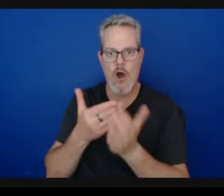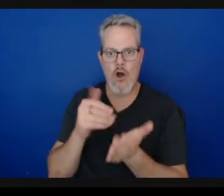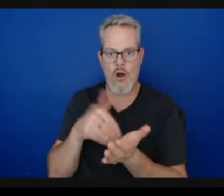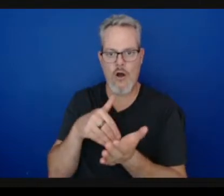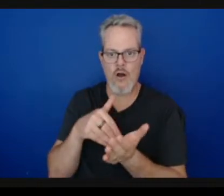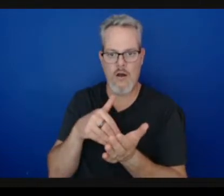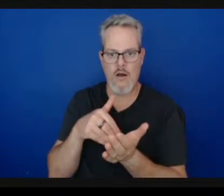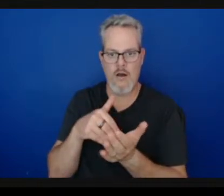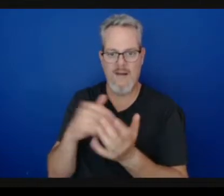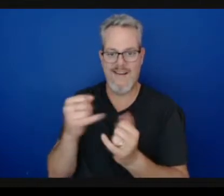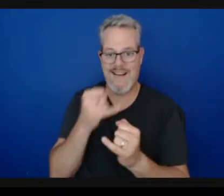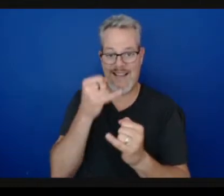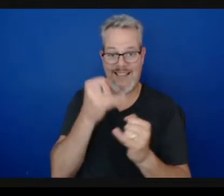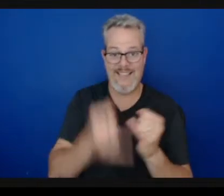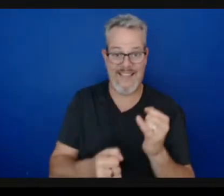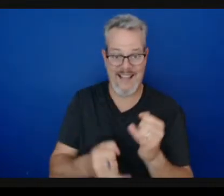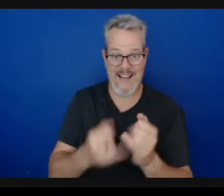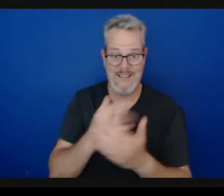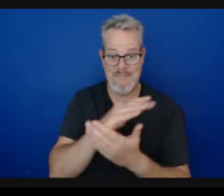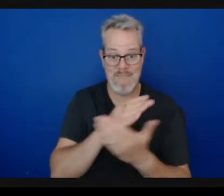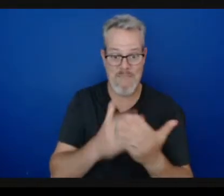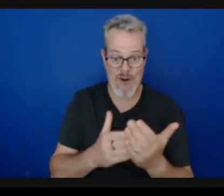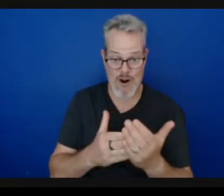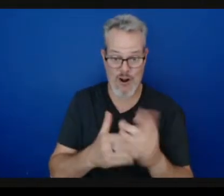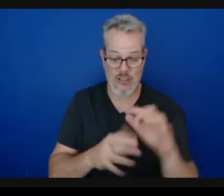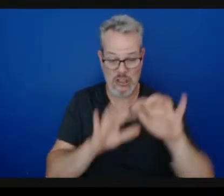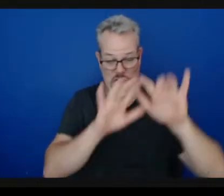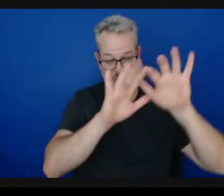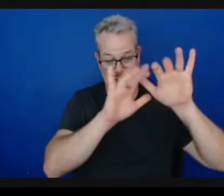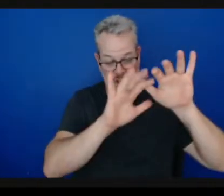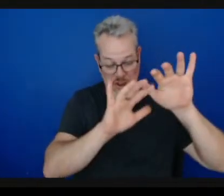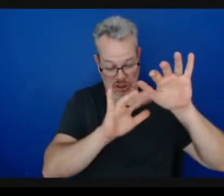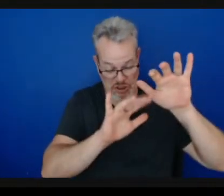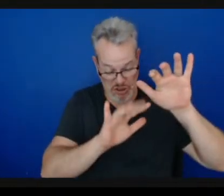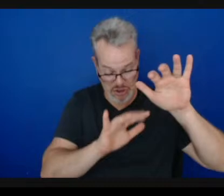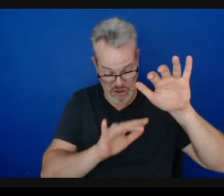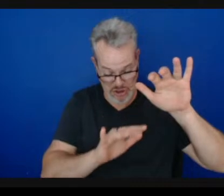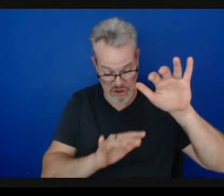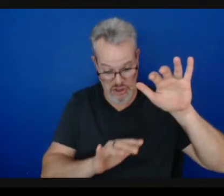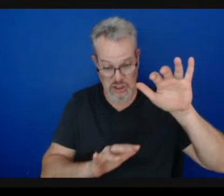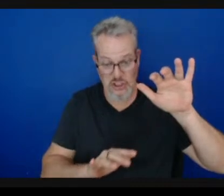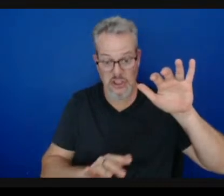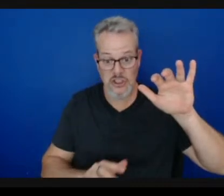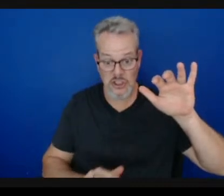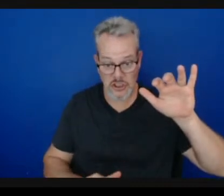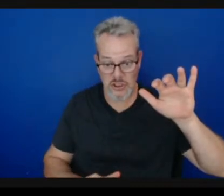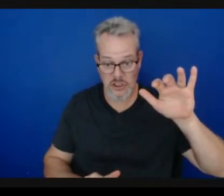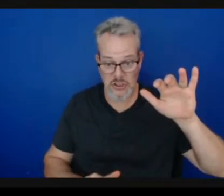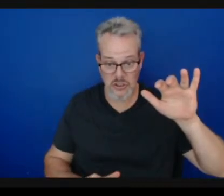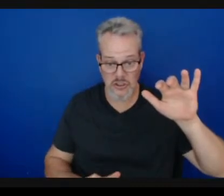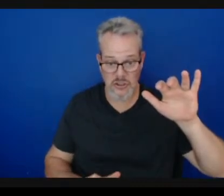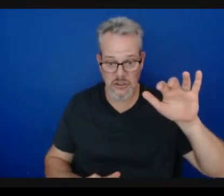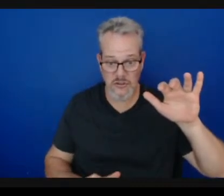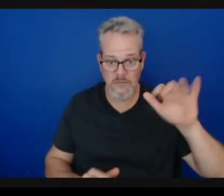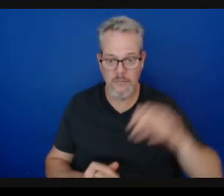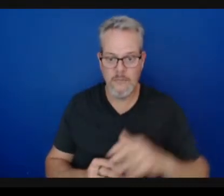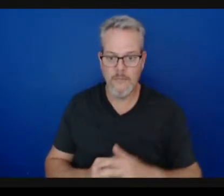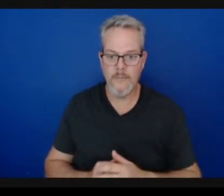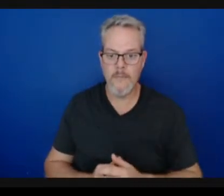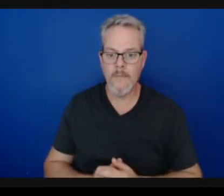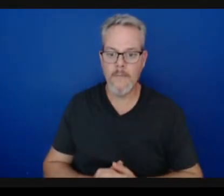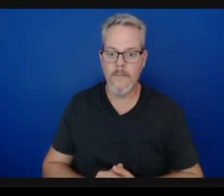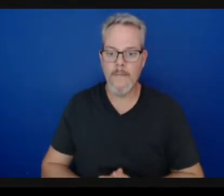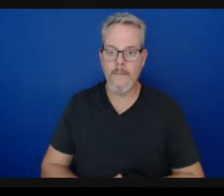And the last phase was all this stuff over here from I'ilewa, that went down to the ocean.